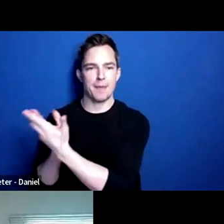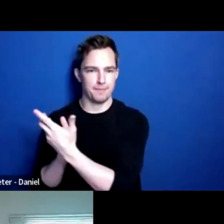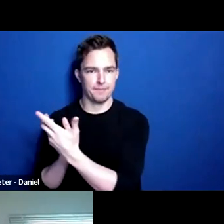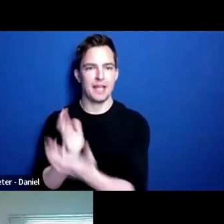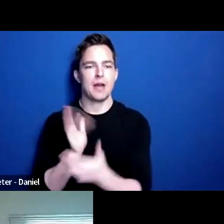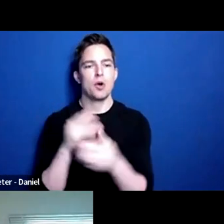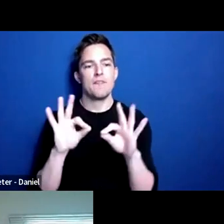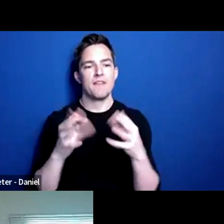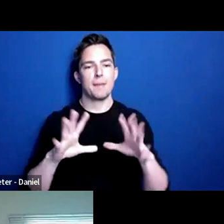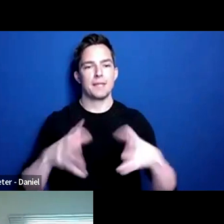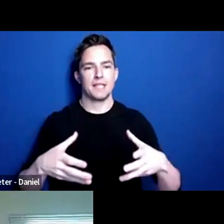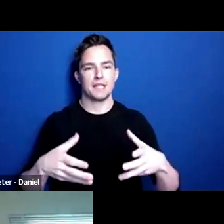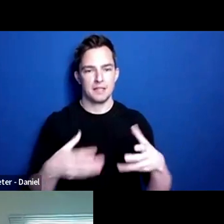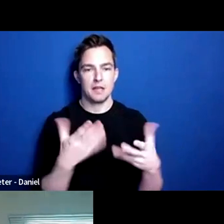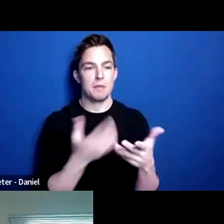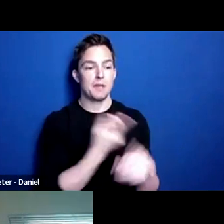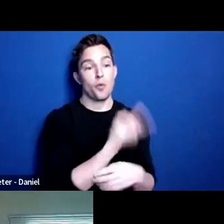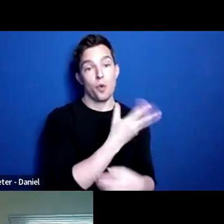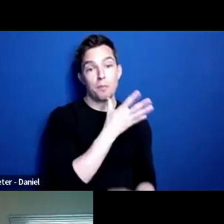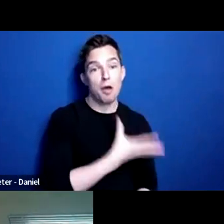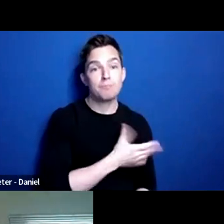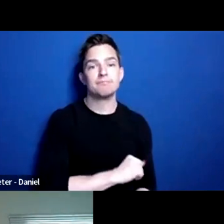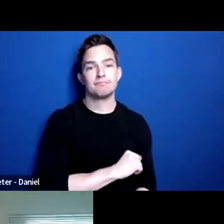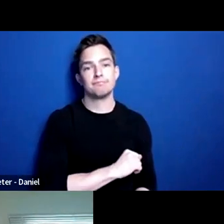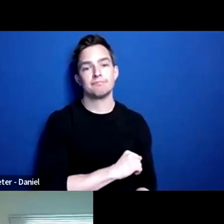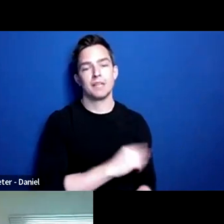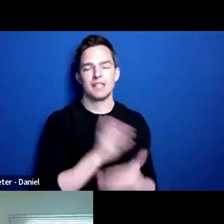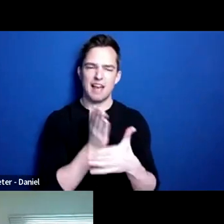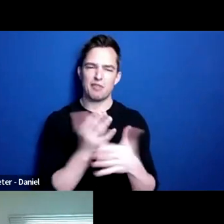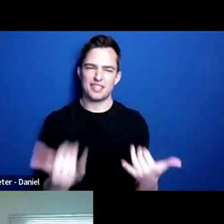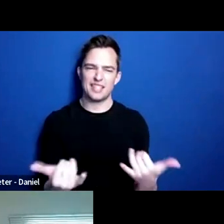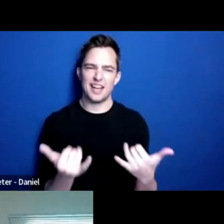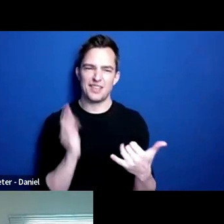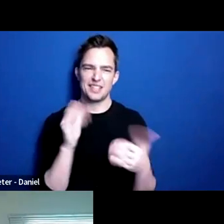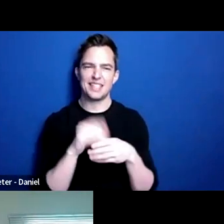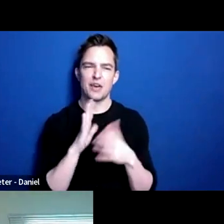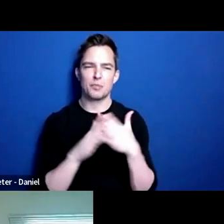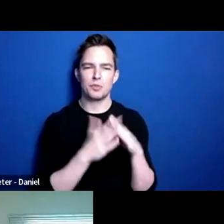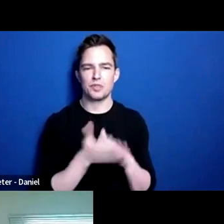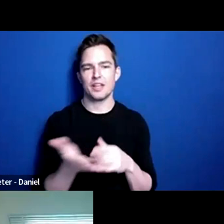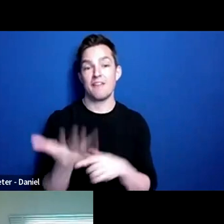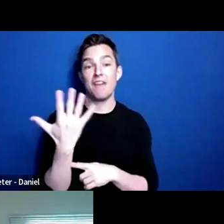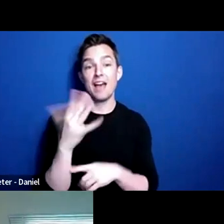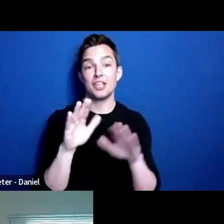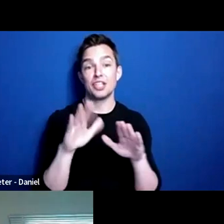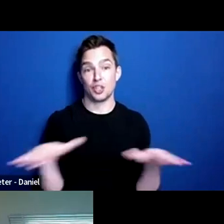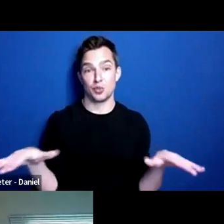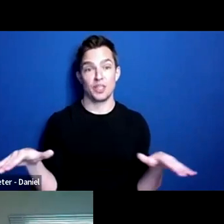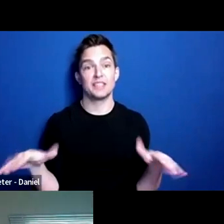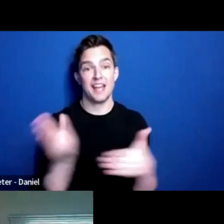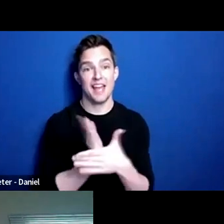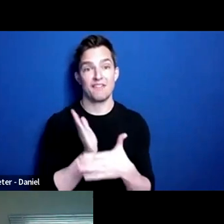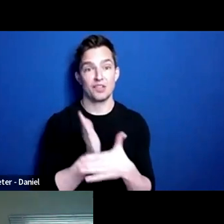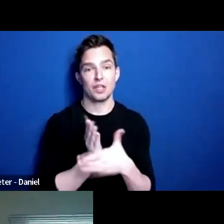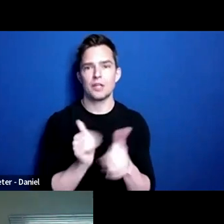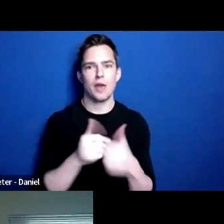may be one mom, and, I think the average right now in our communities is like 5 children. So how do we meet that need? We